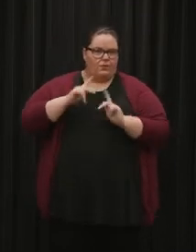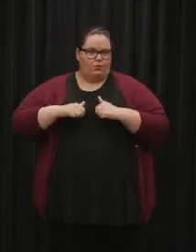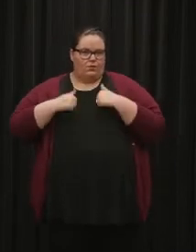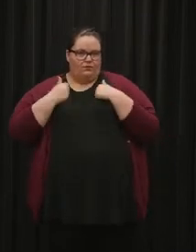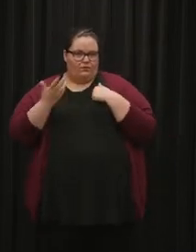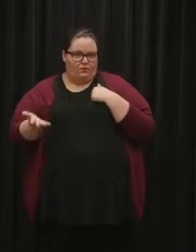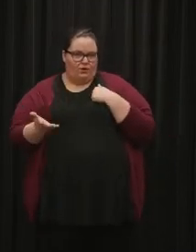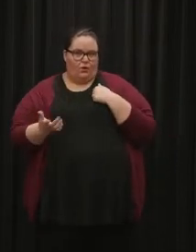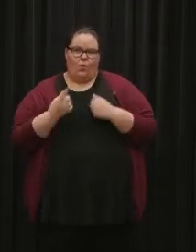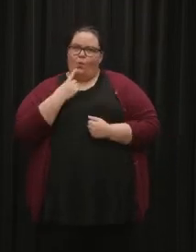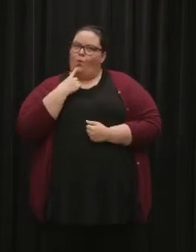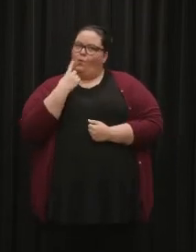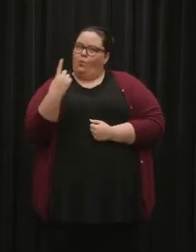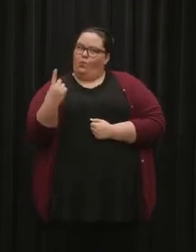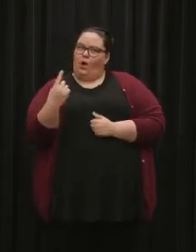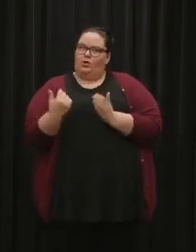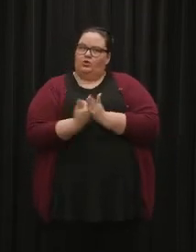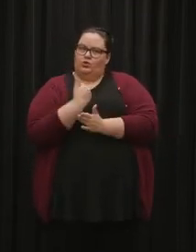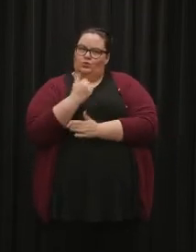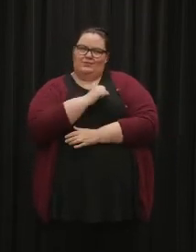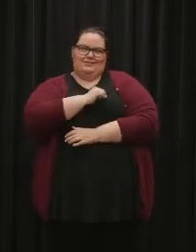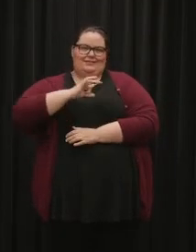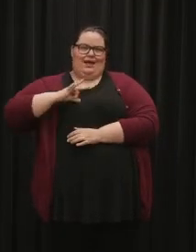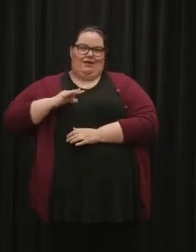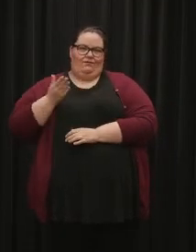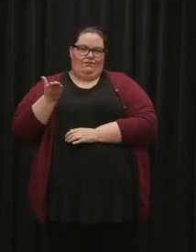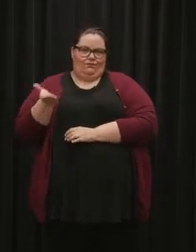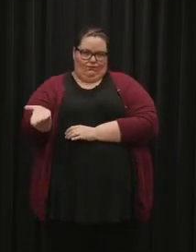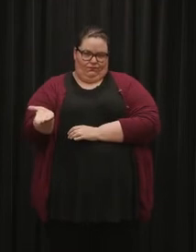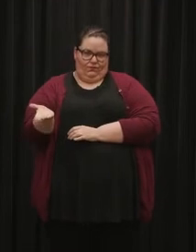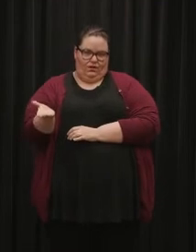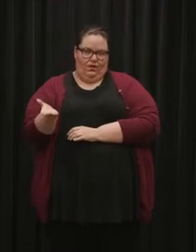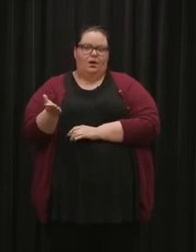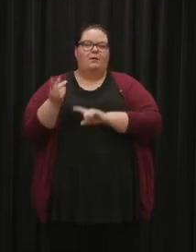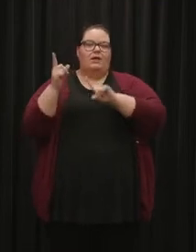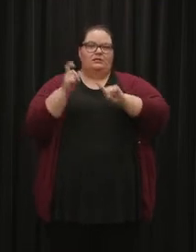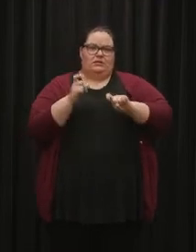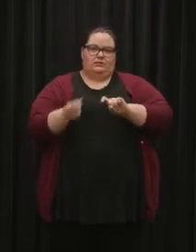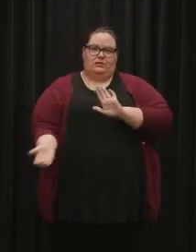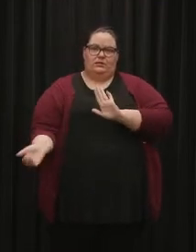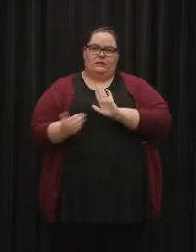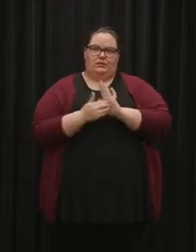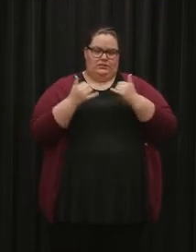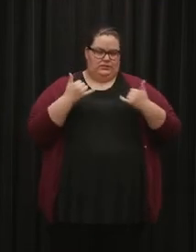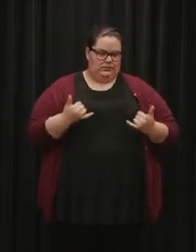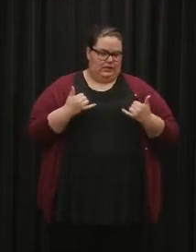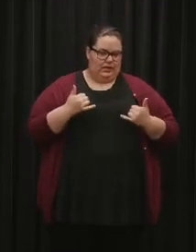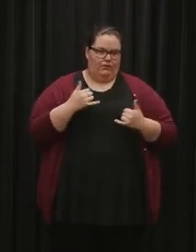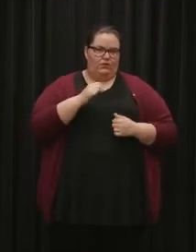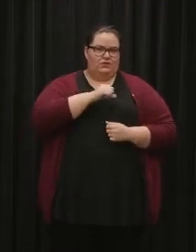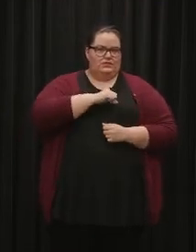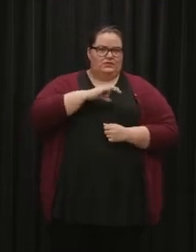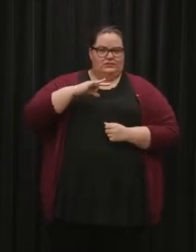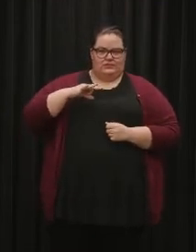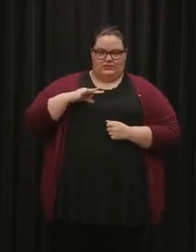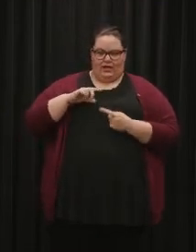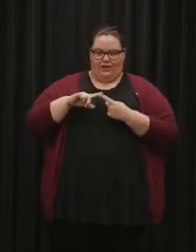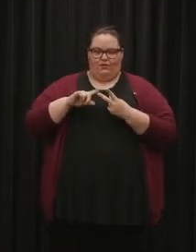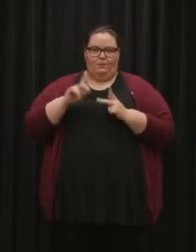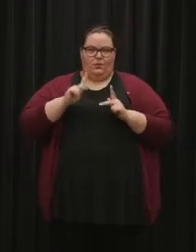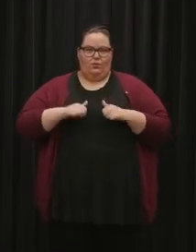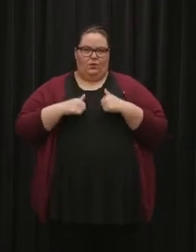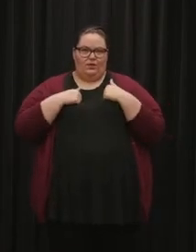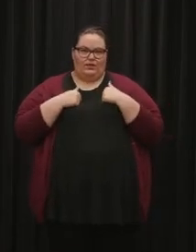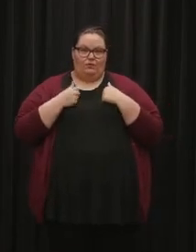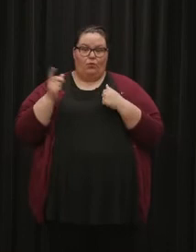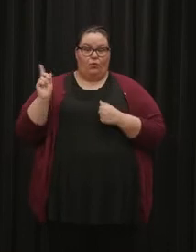only one employee tested positive during that round, but another round of testing is going to be occurring today for employees and residents